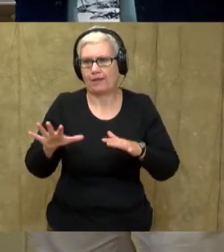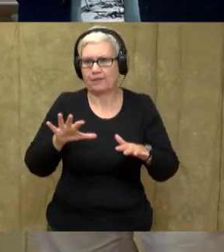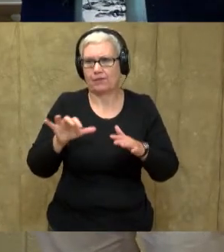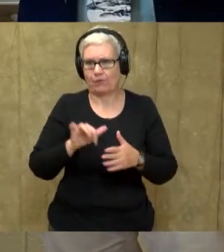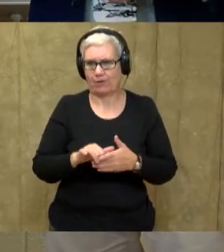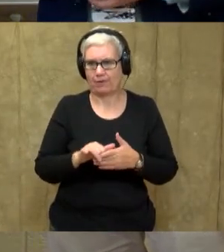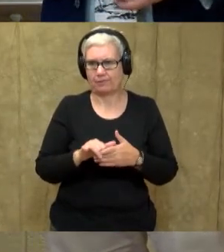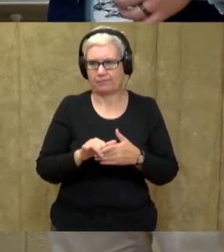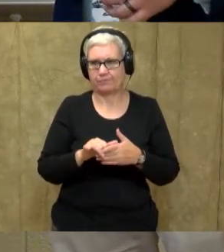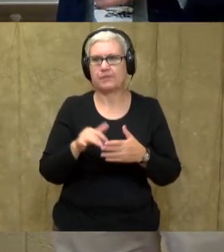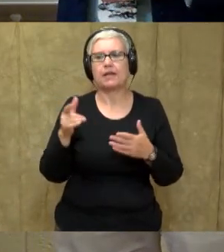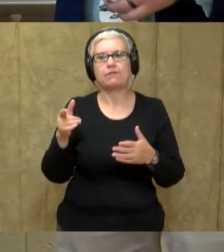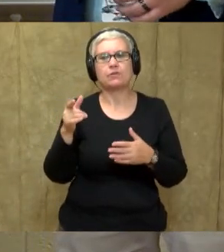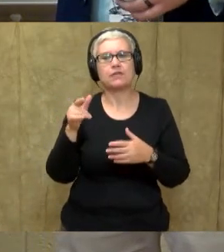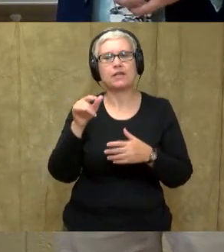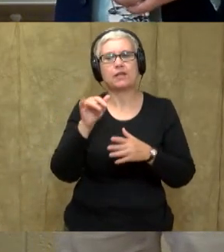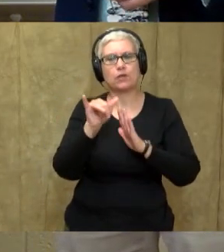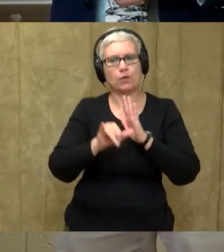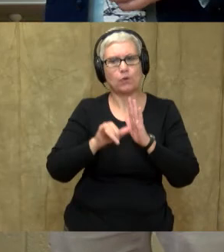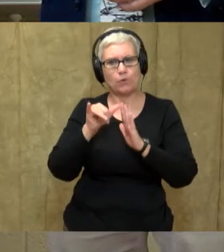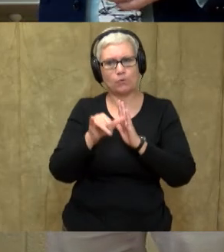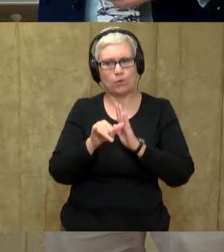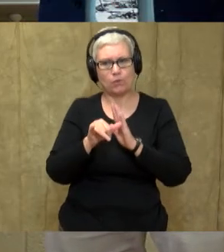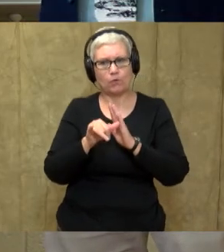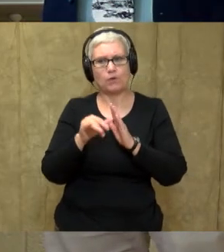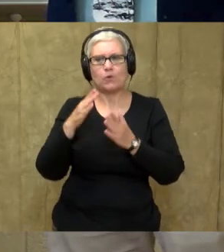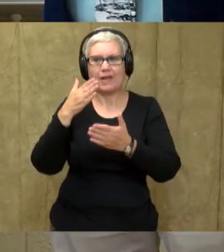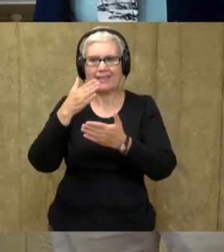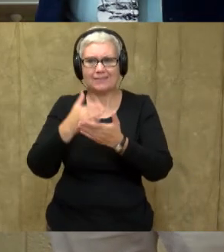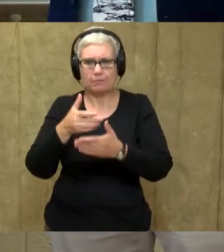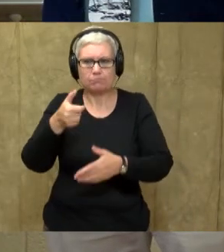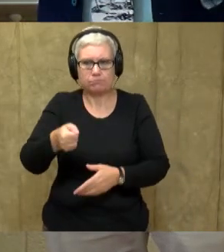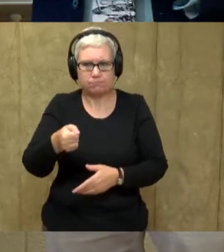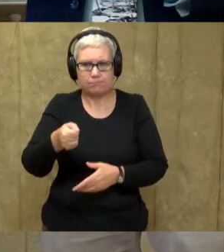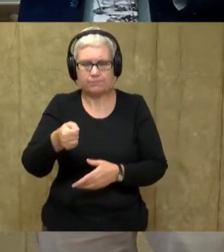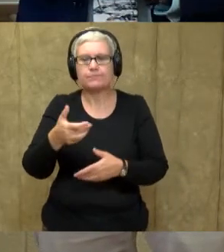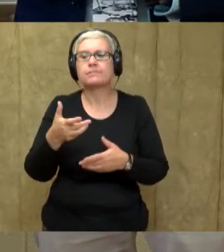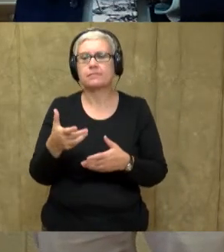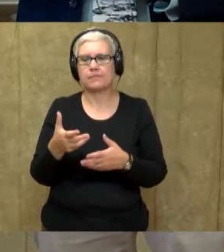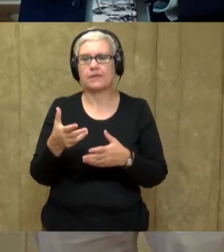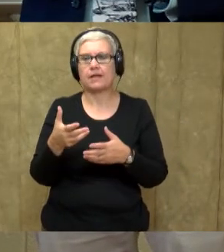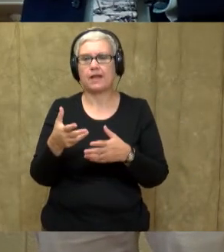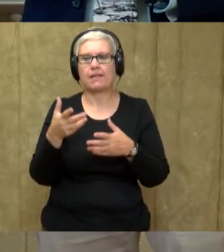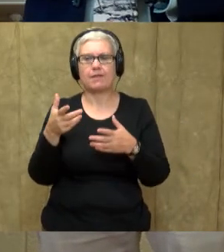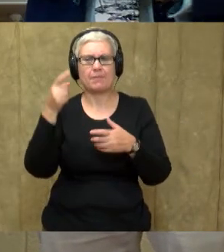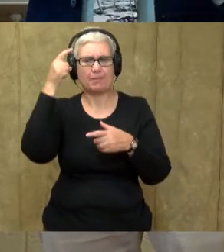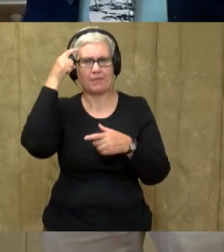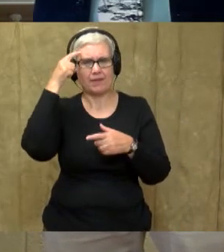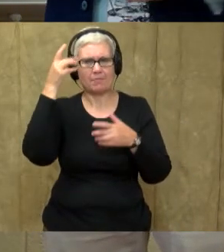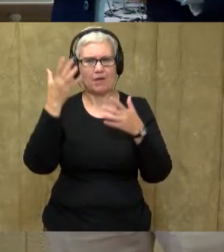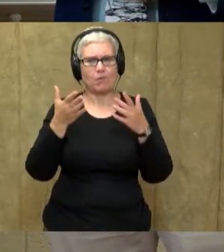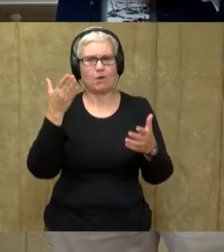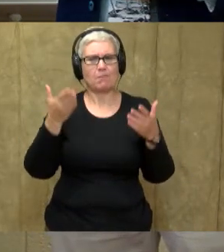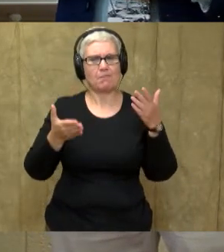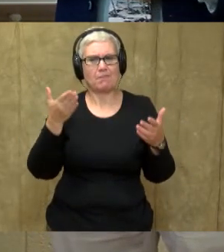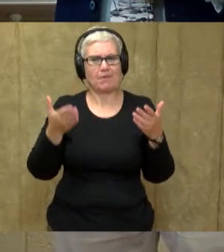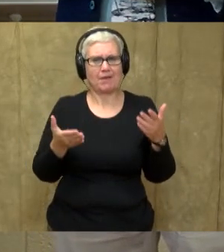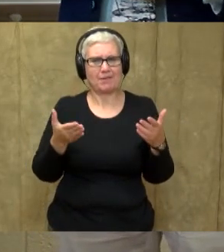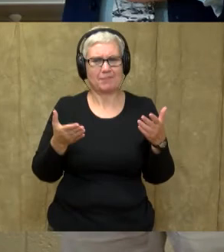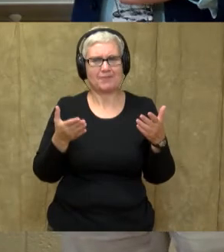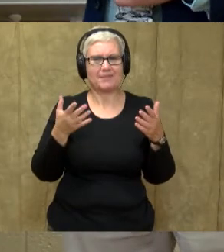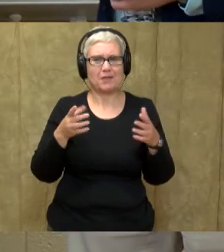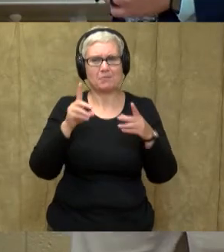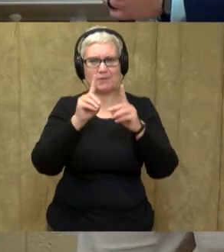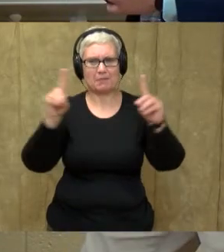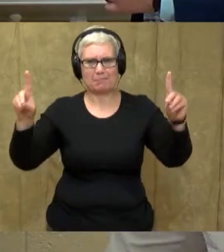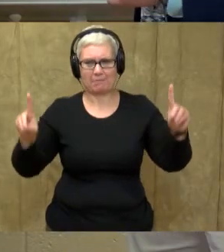gonna tune in on YouTube, if you take a second and pause this video and kind of think through what are some possible dimensions, and then play it again